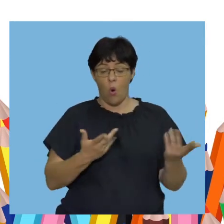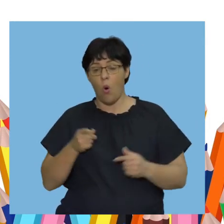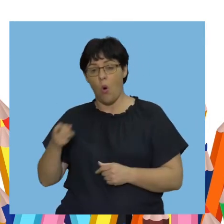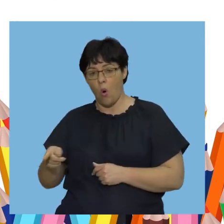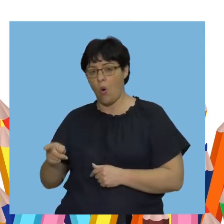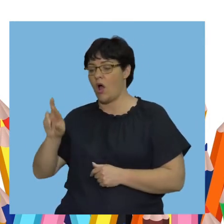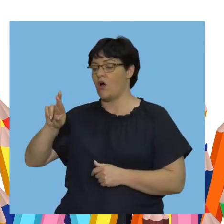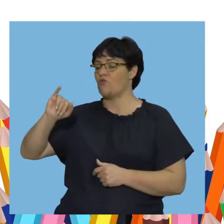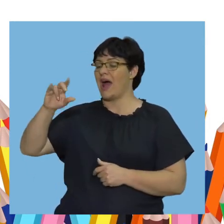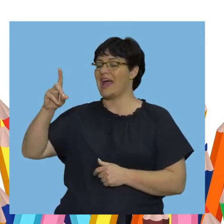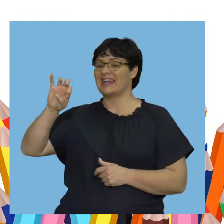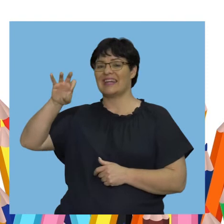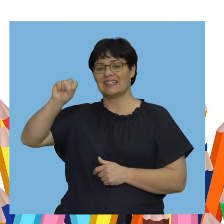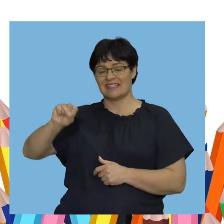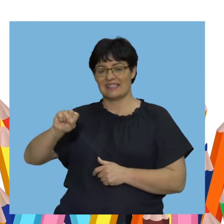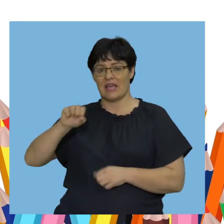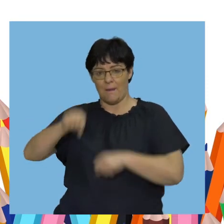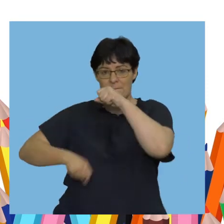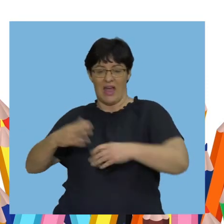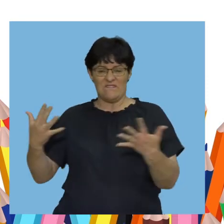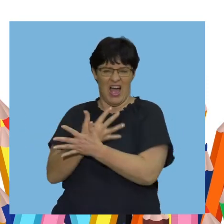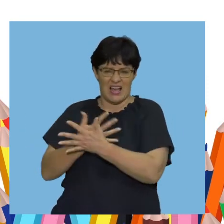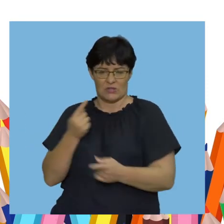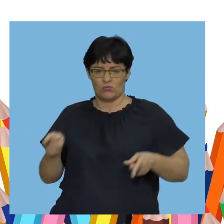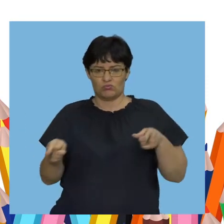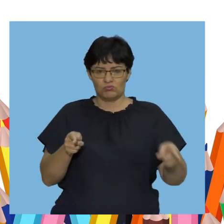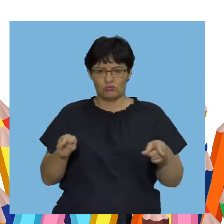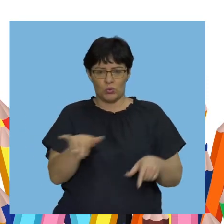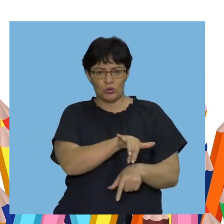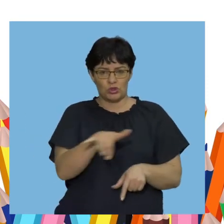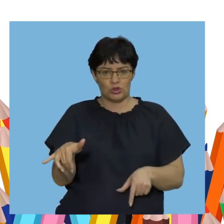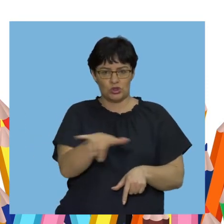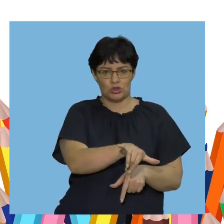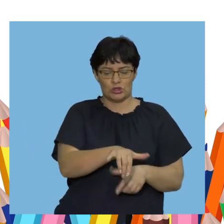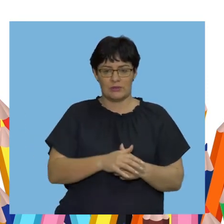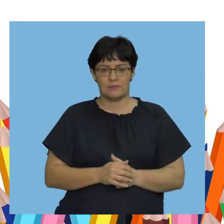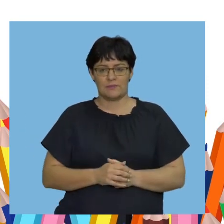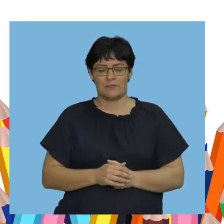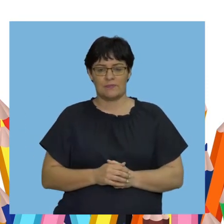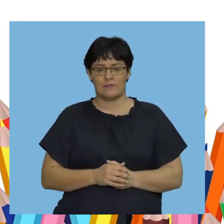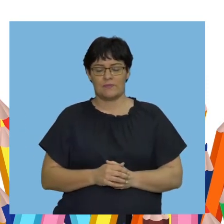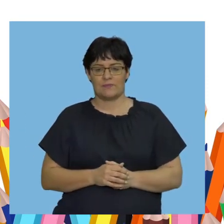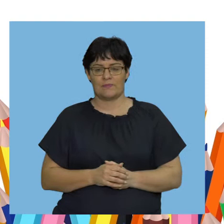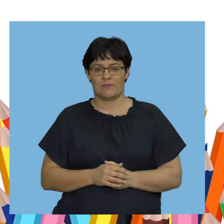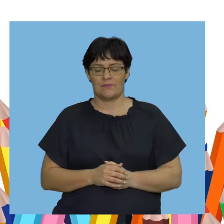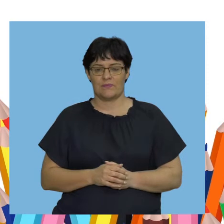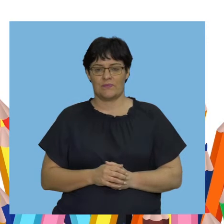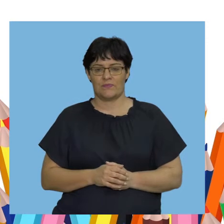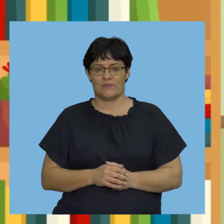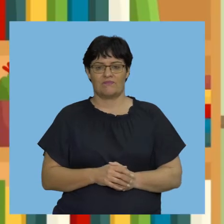say, Nomsa rides her bike very fast? Nomsa rides her bike very